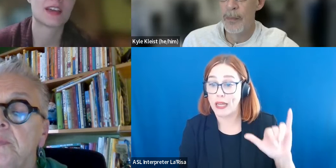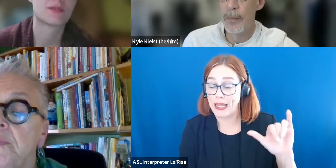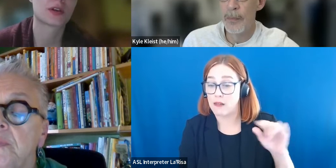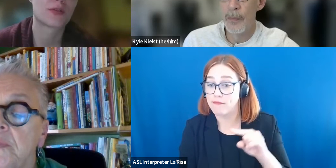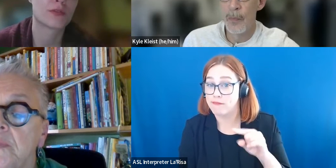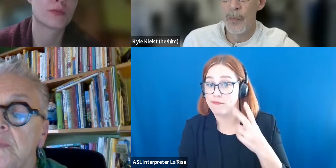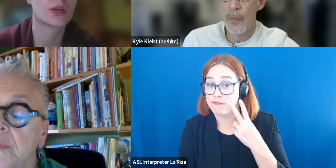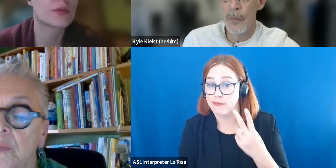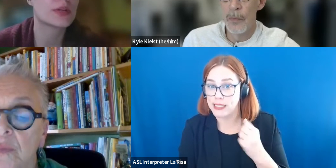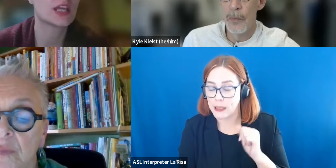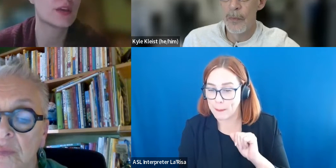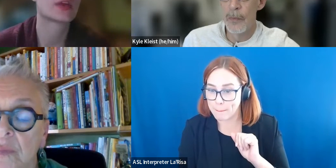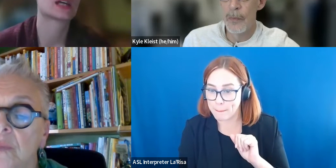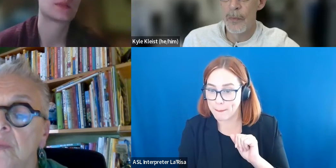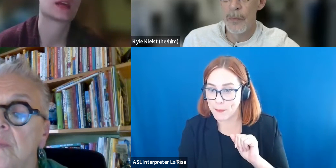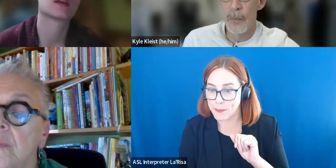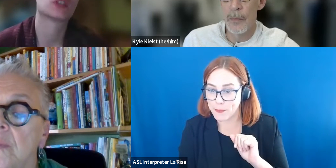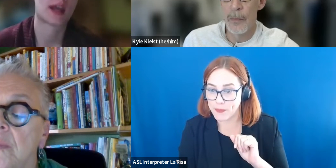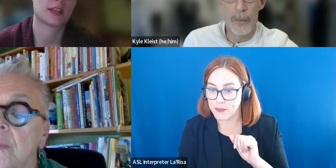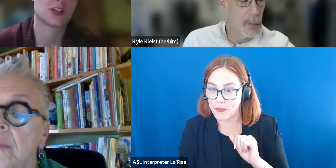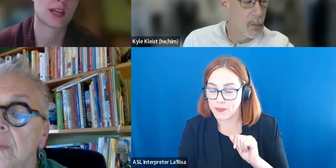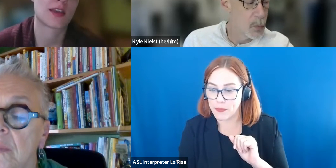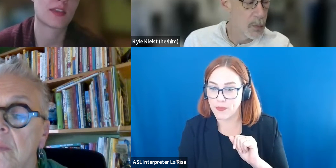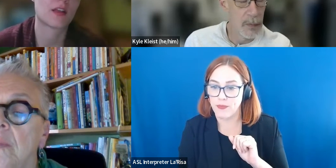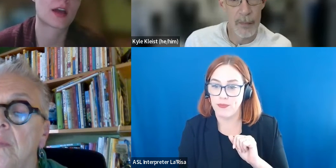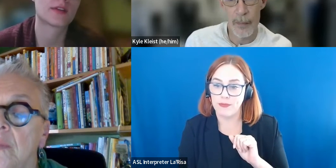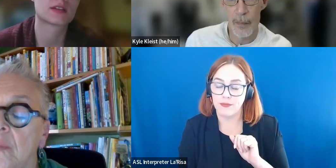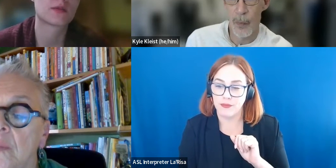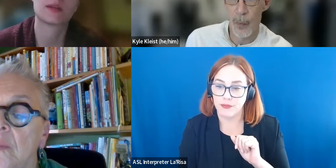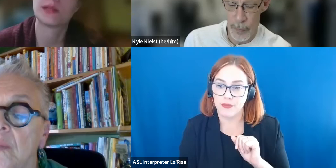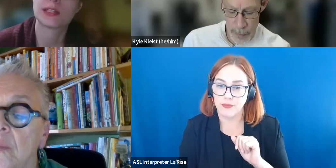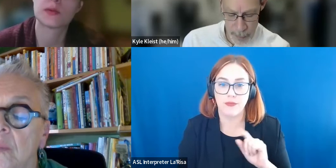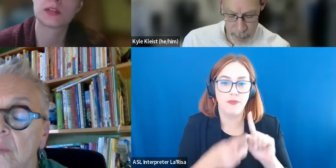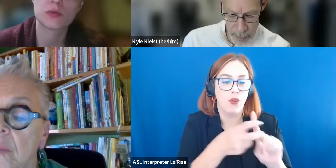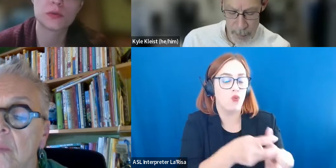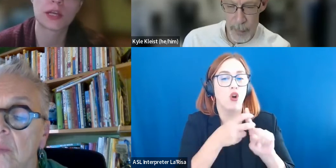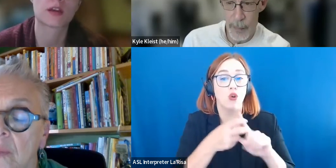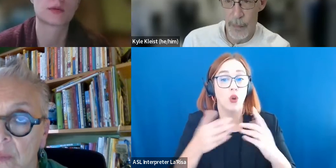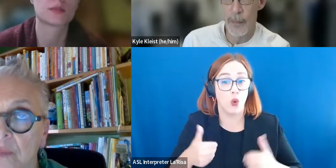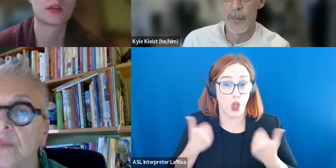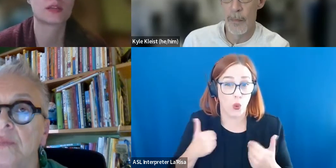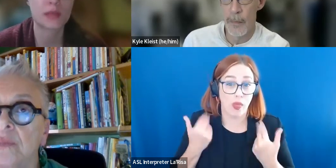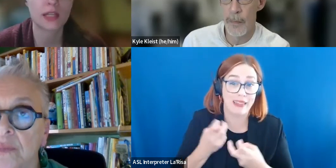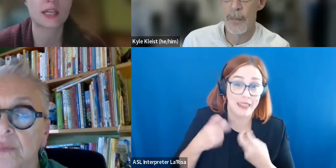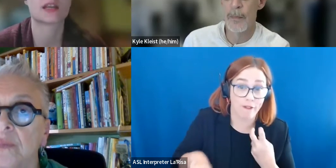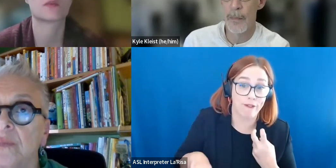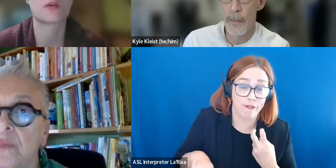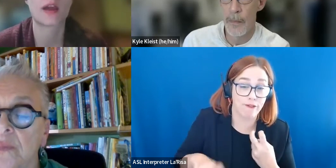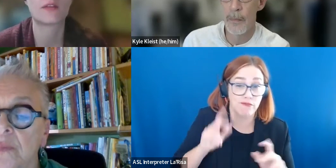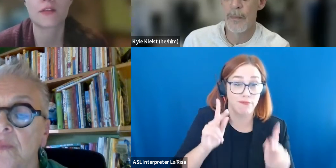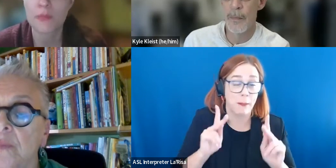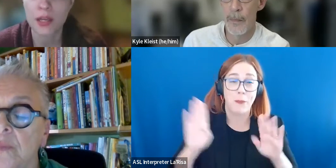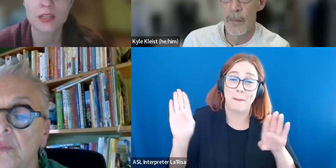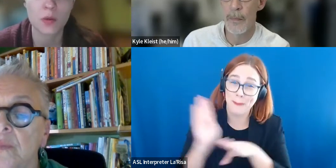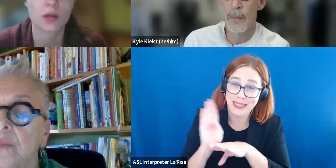He says, recruiting youth has been challenging. I think a lot of us are really busy with school and other responsibilities, and we don't